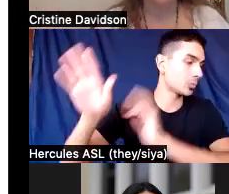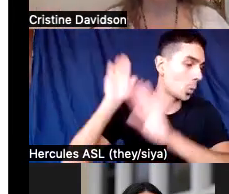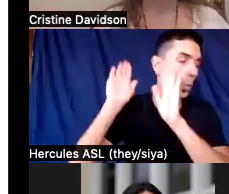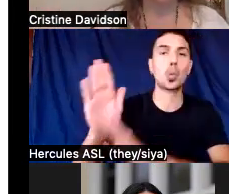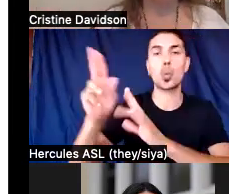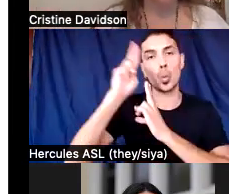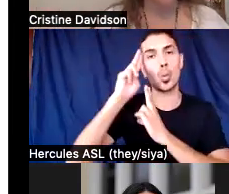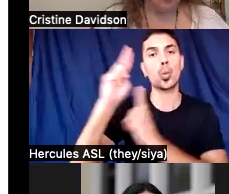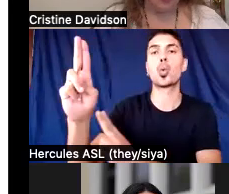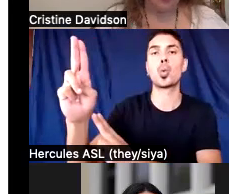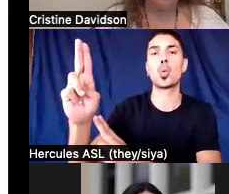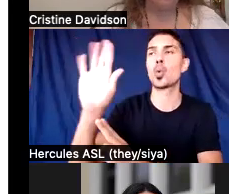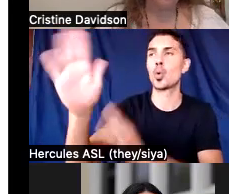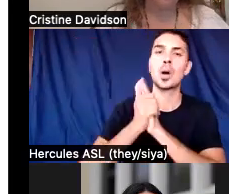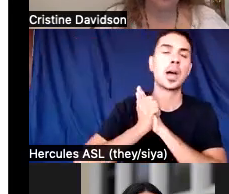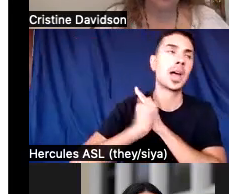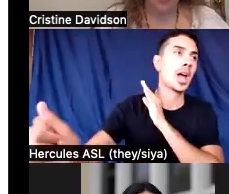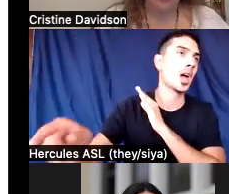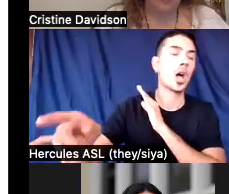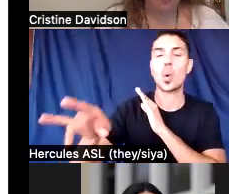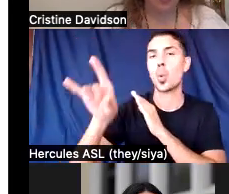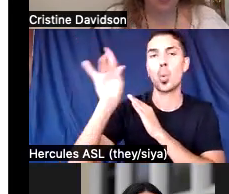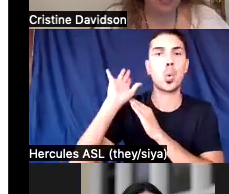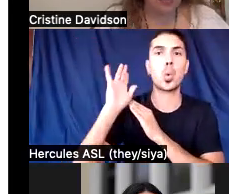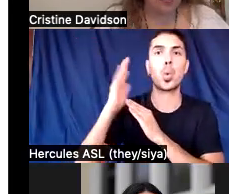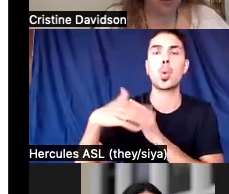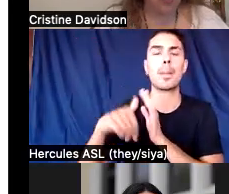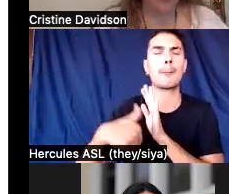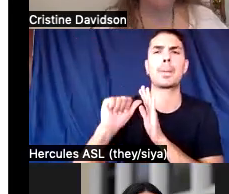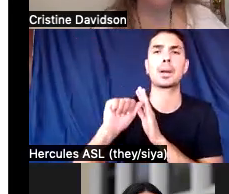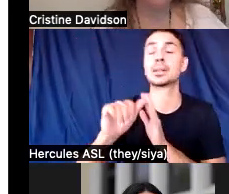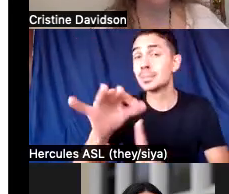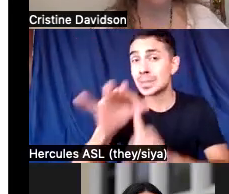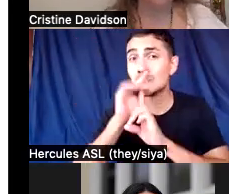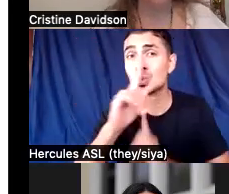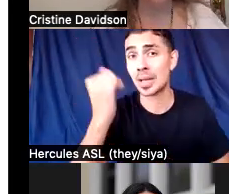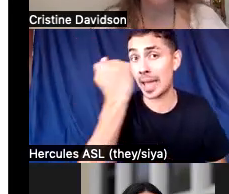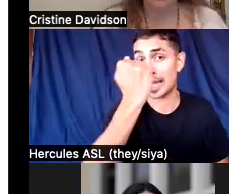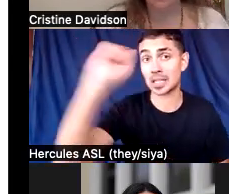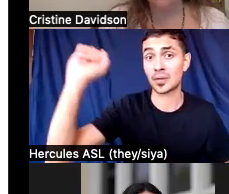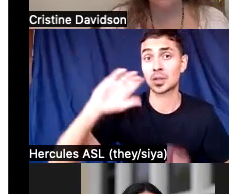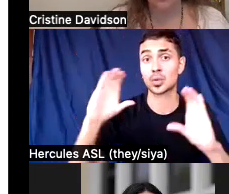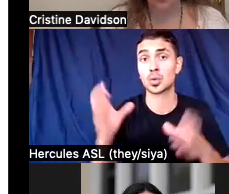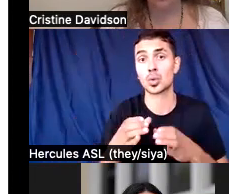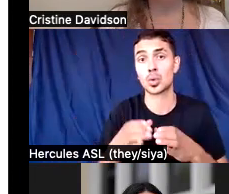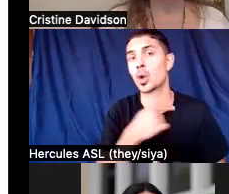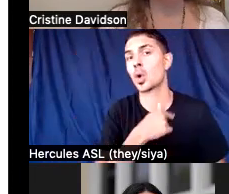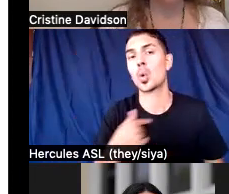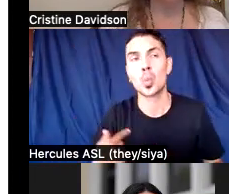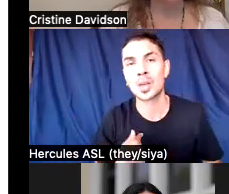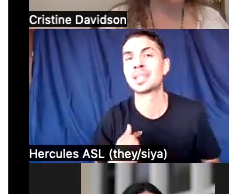these skills that they have. And it's very true in activist communities where we have been historically so silenced and